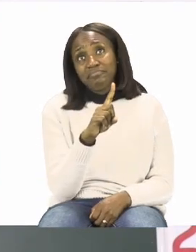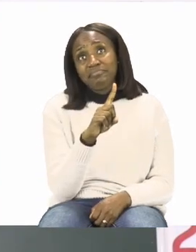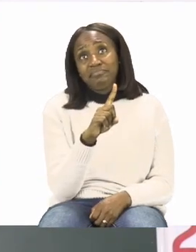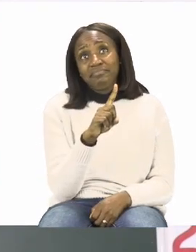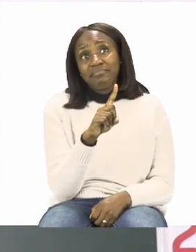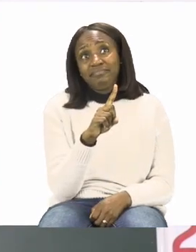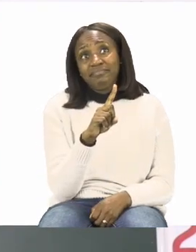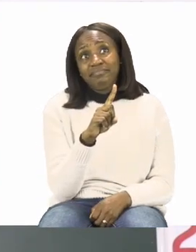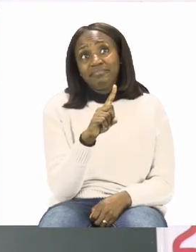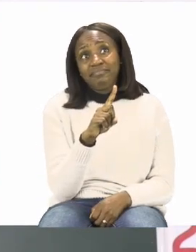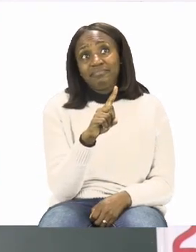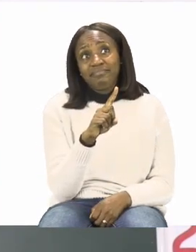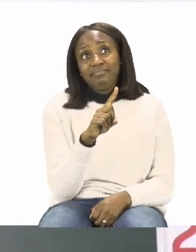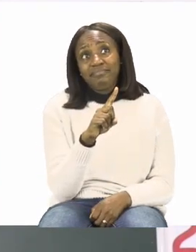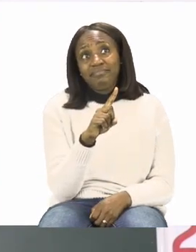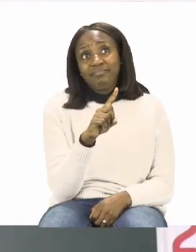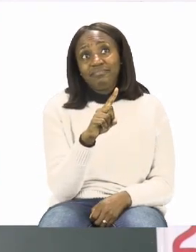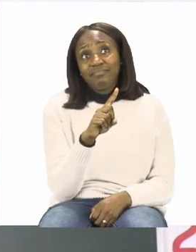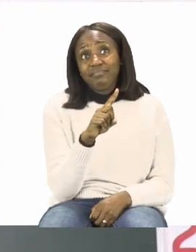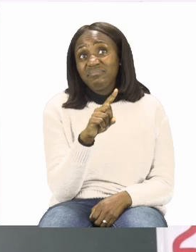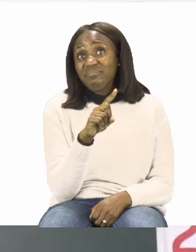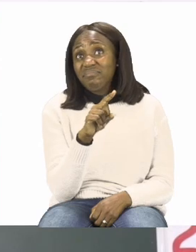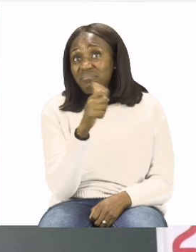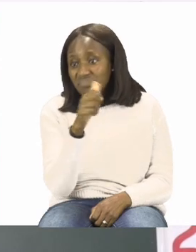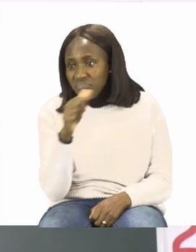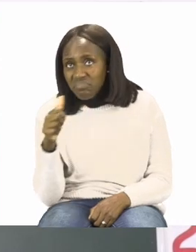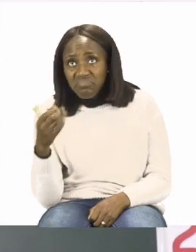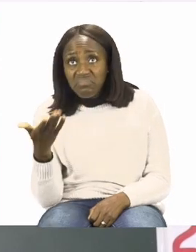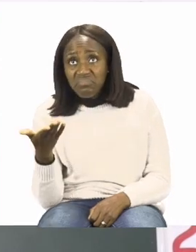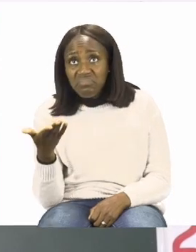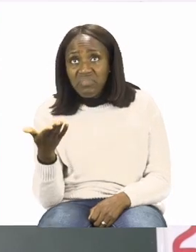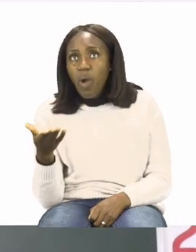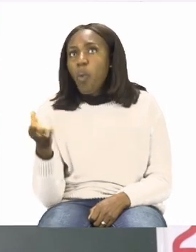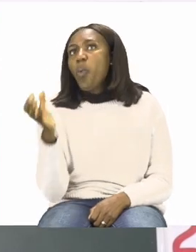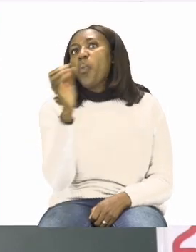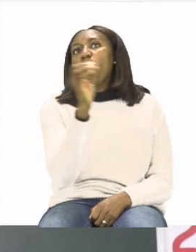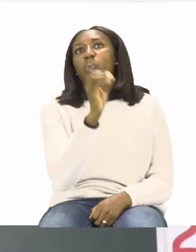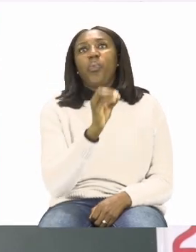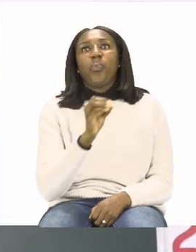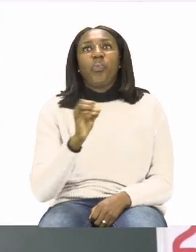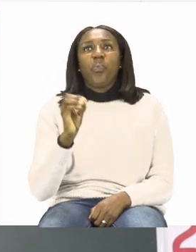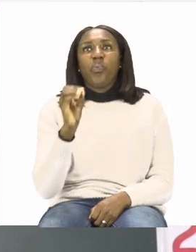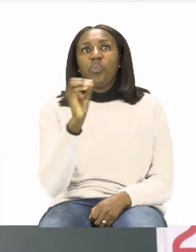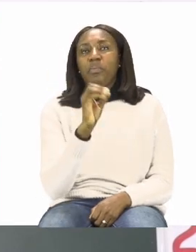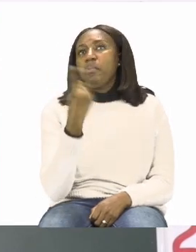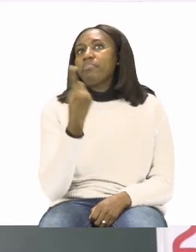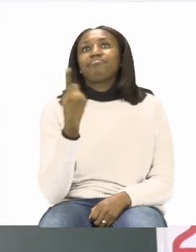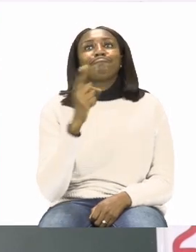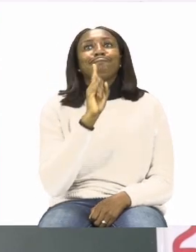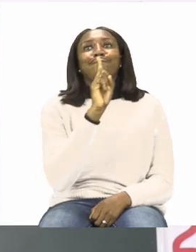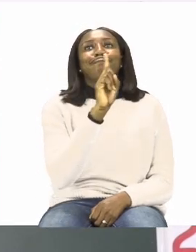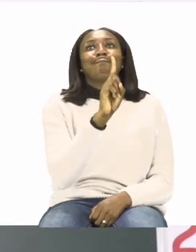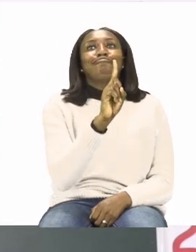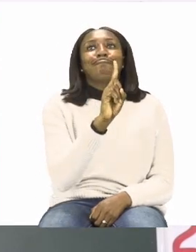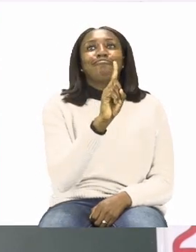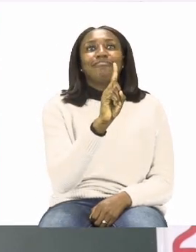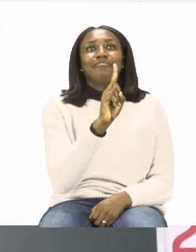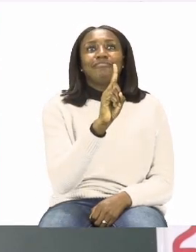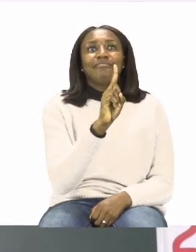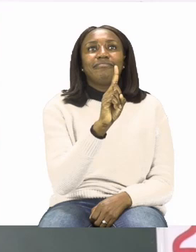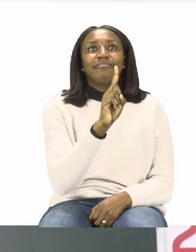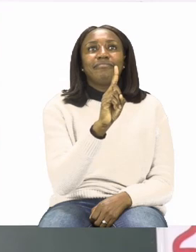1. Do we have any more faces? No, we don't. So over